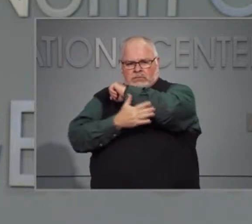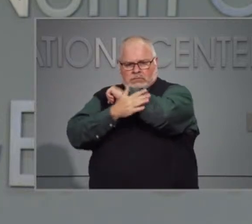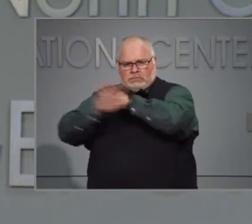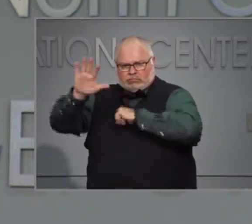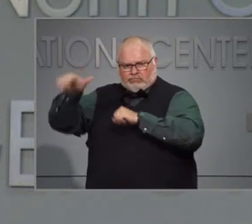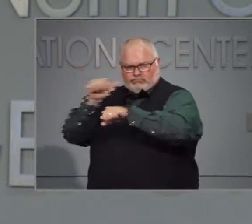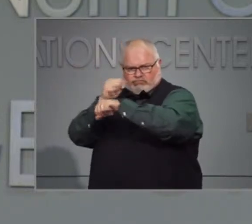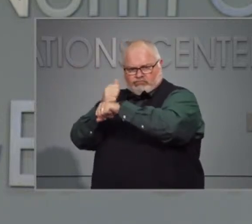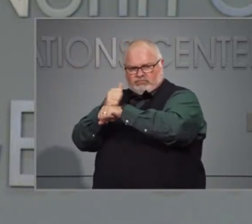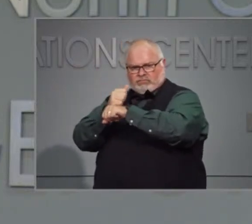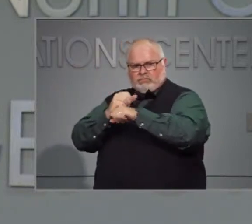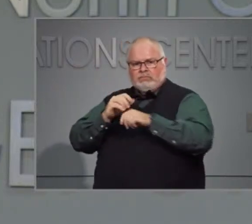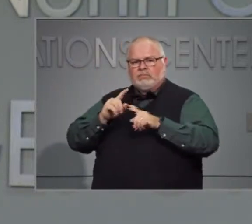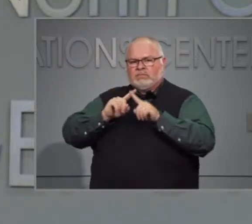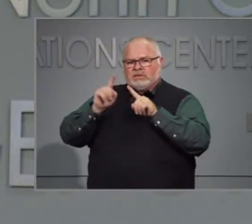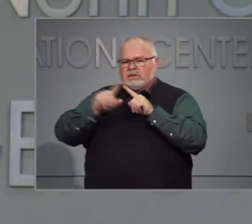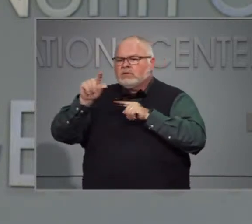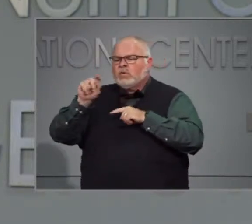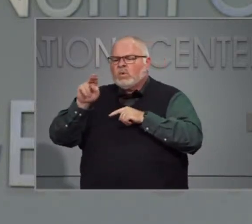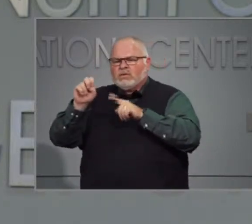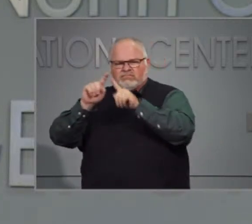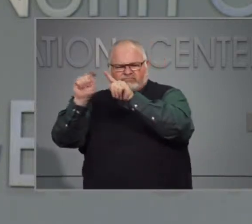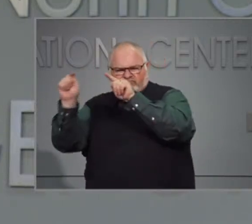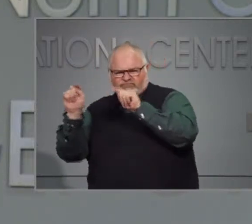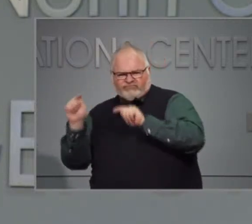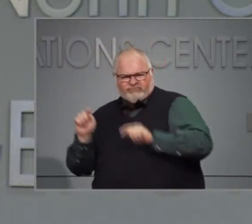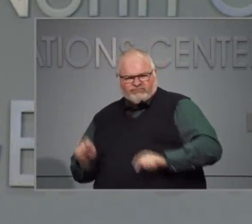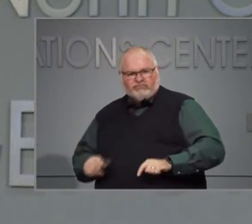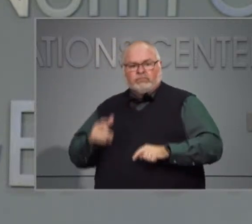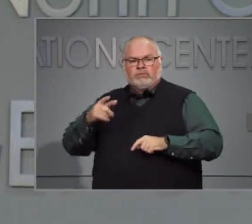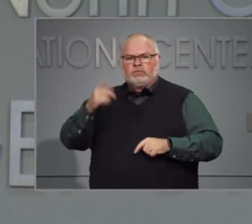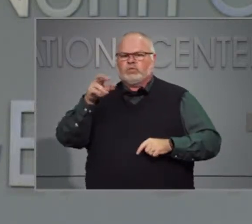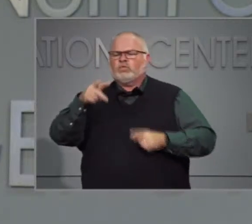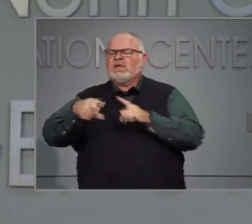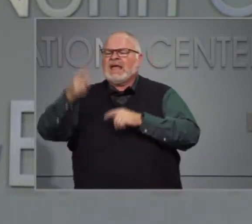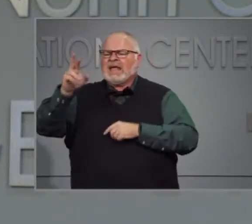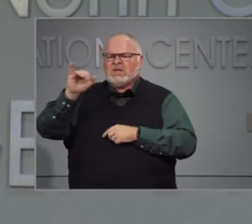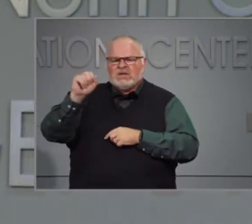areas most at risk due to storm surge and river flooding. Visit